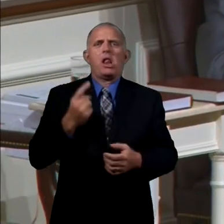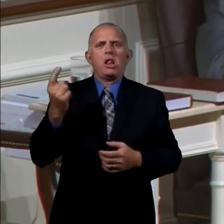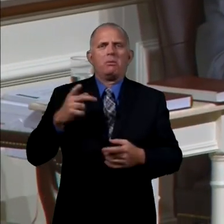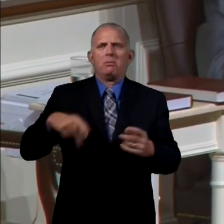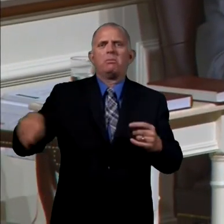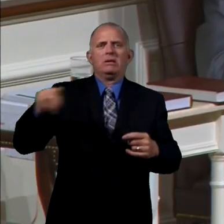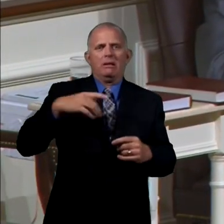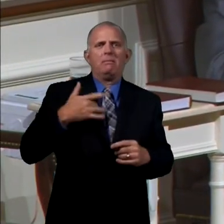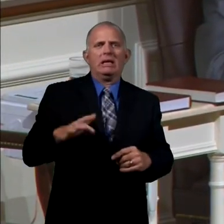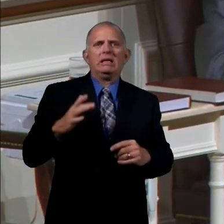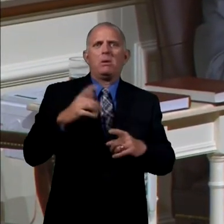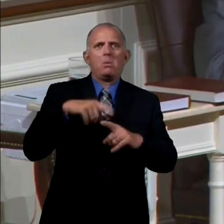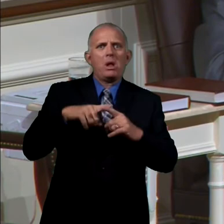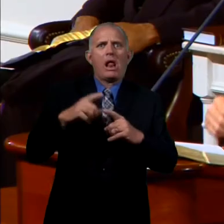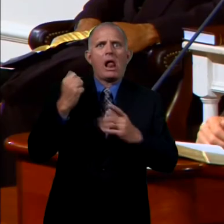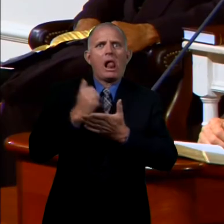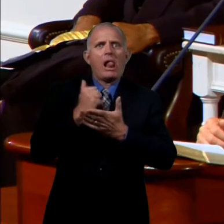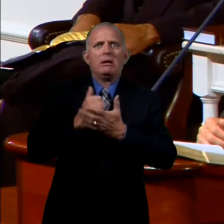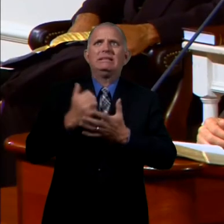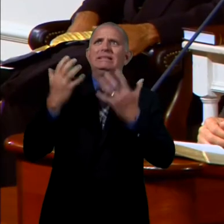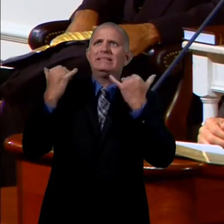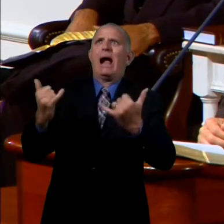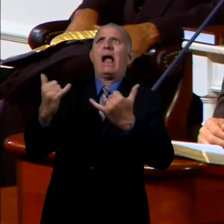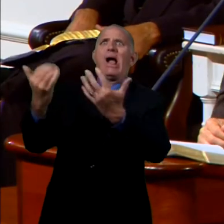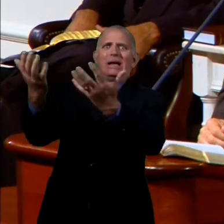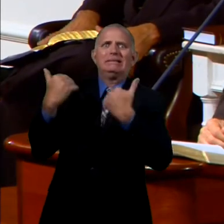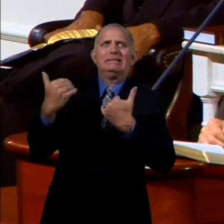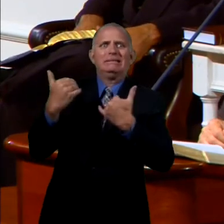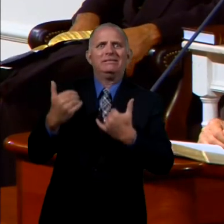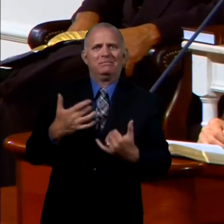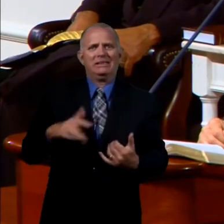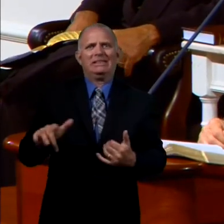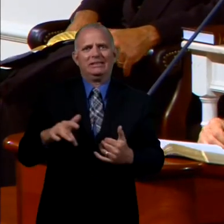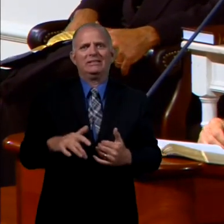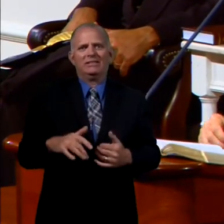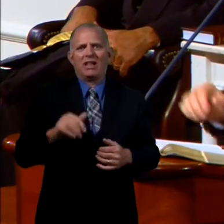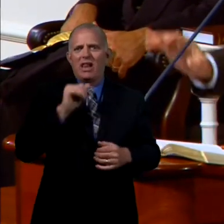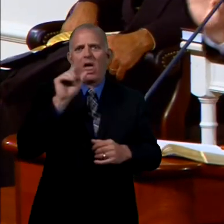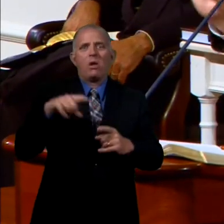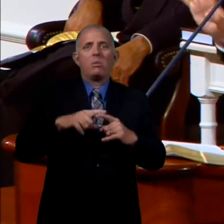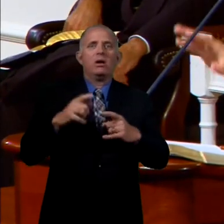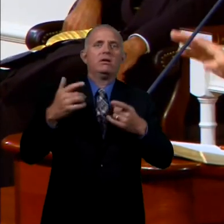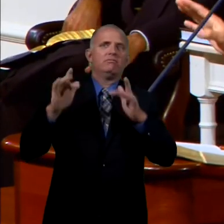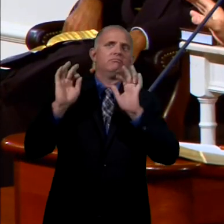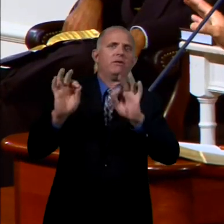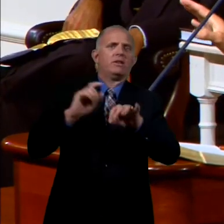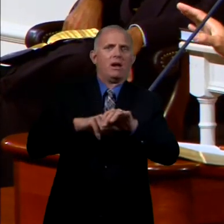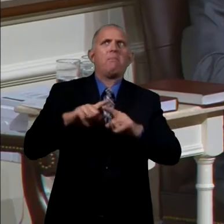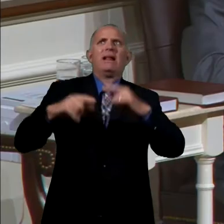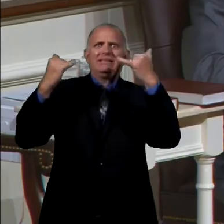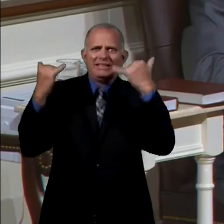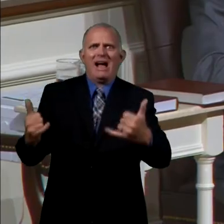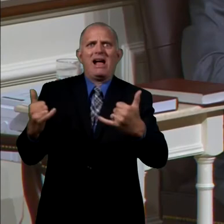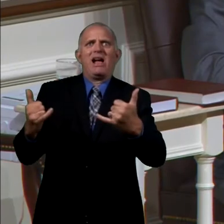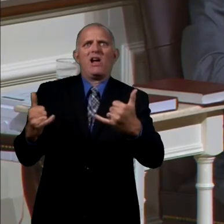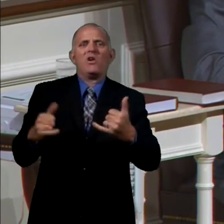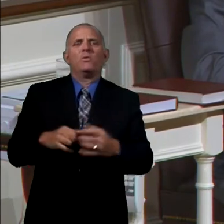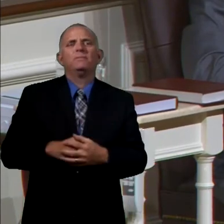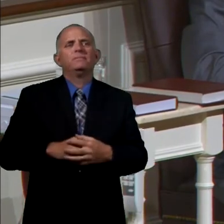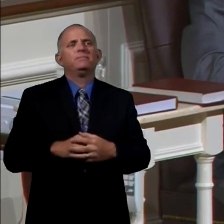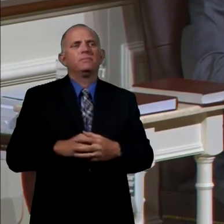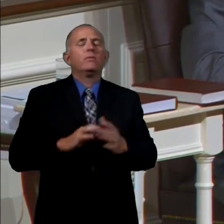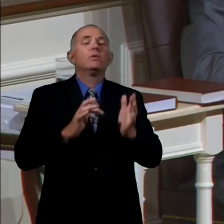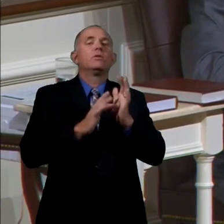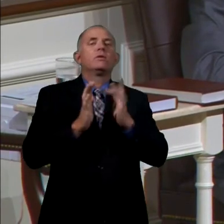when? Right now. Not when it's convenient. Did you notice one more thing? This guy did say, Jesus, how is your day